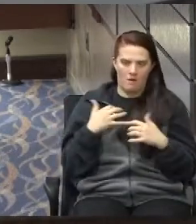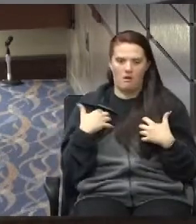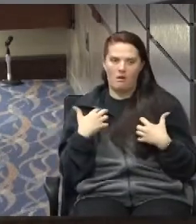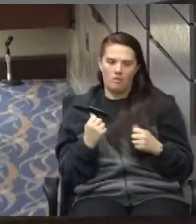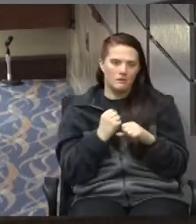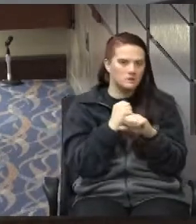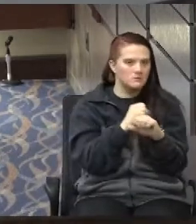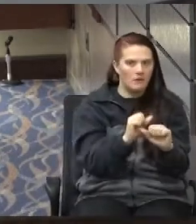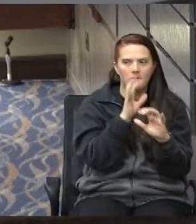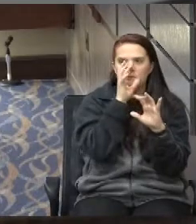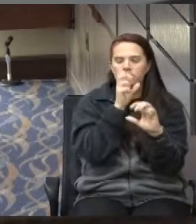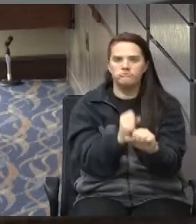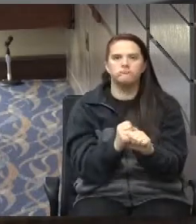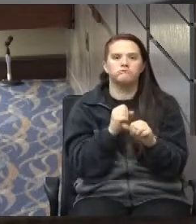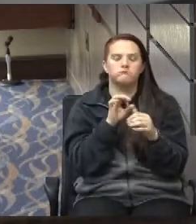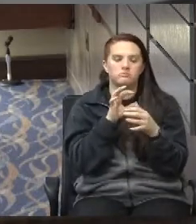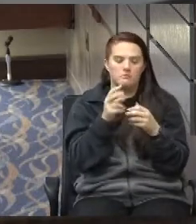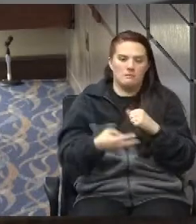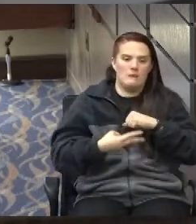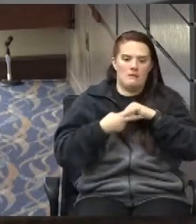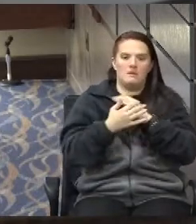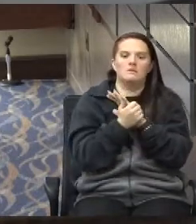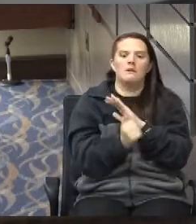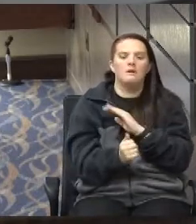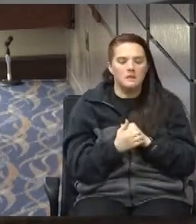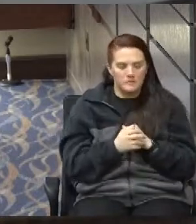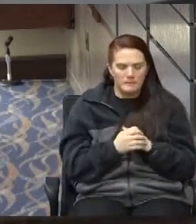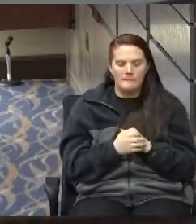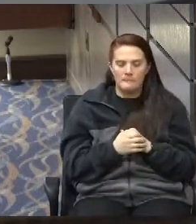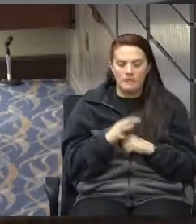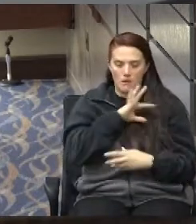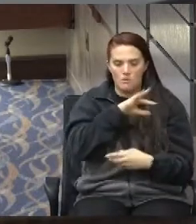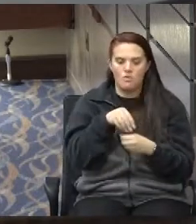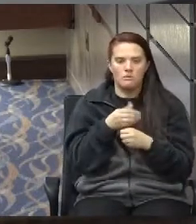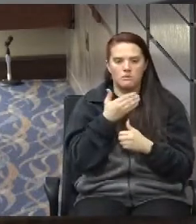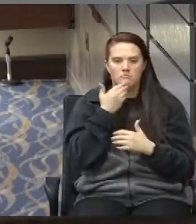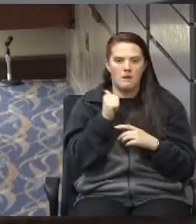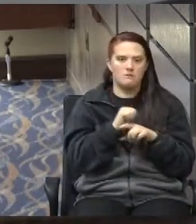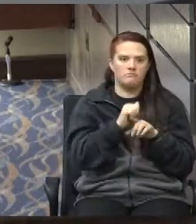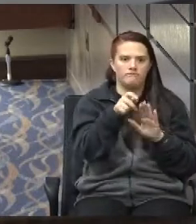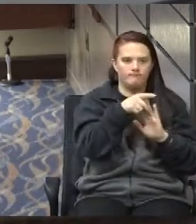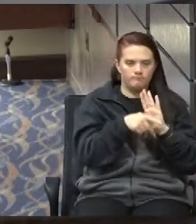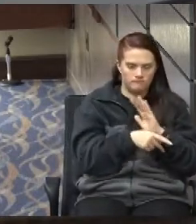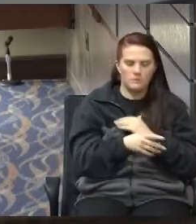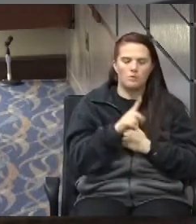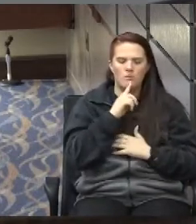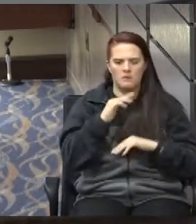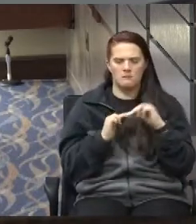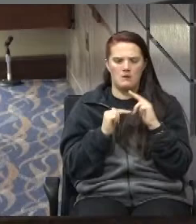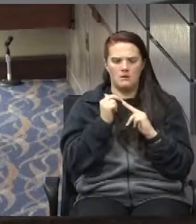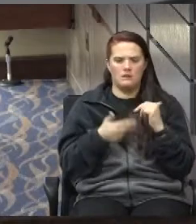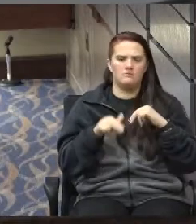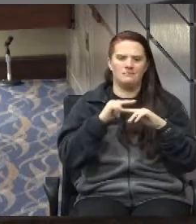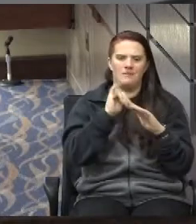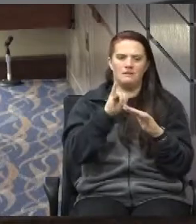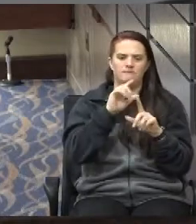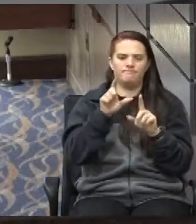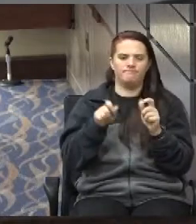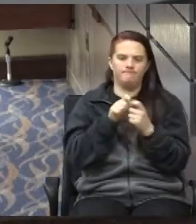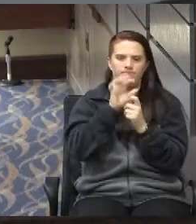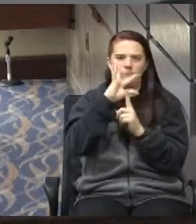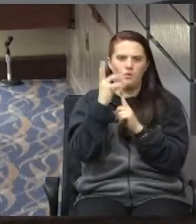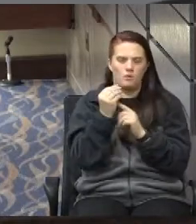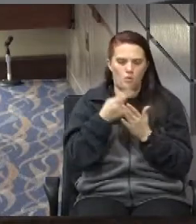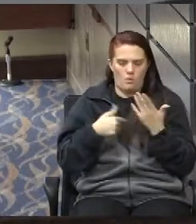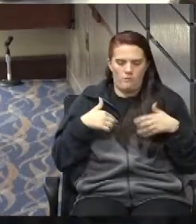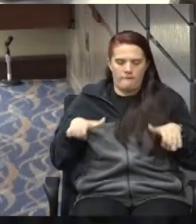safety, attracting and retaining talent, incorporating best practices, and really building a culture, which is what we've